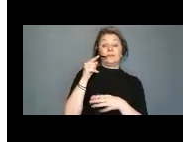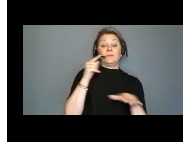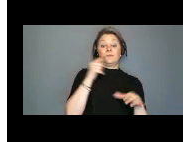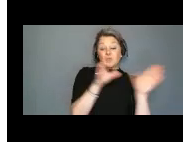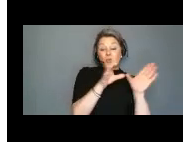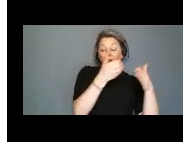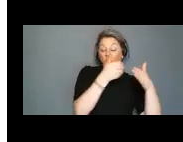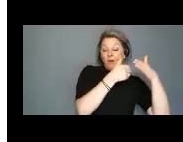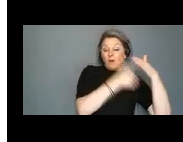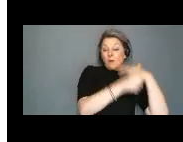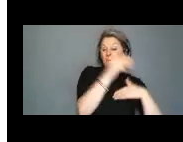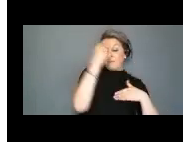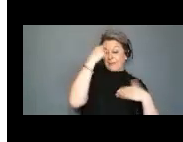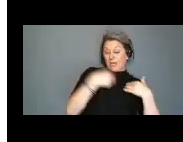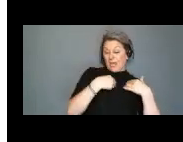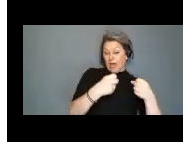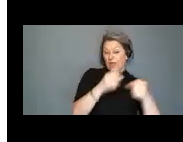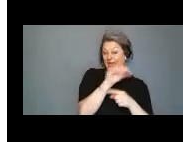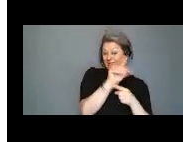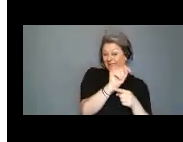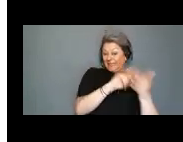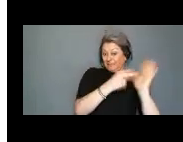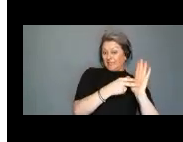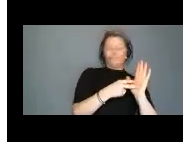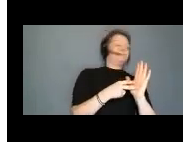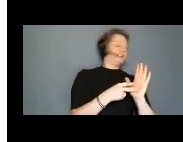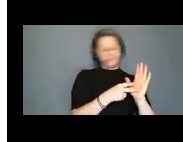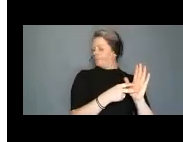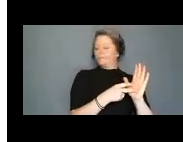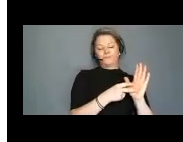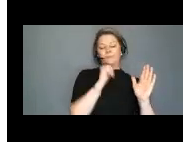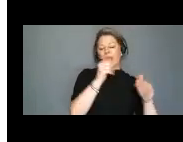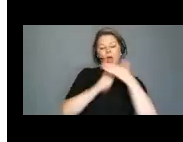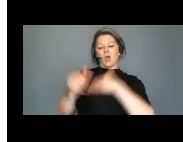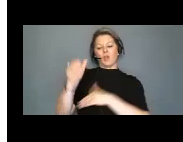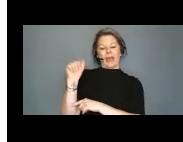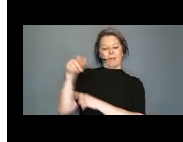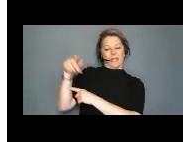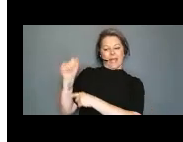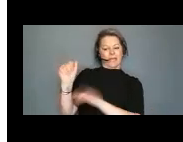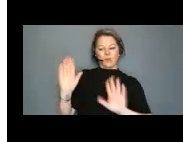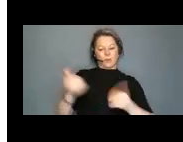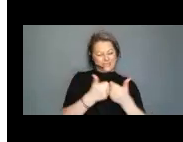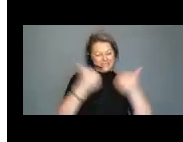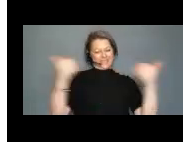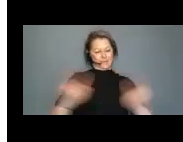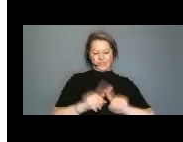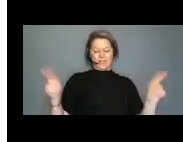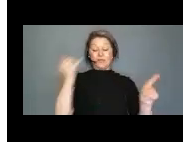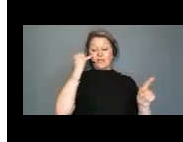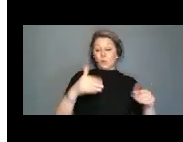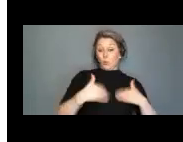Health Care Treatment Act. You wouldn't. It wouldn't come under the Adult Protection Act, of course. And of course, if you were a youth or a young